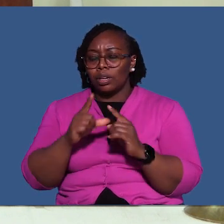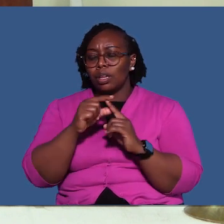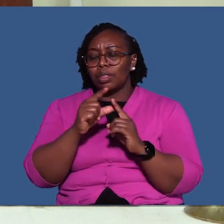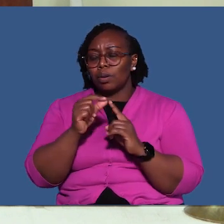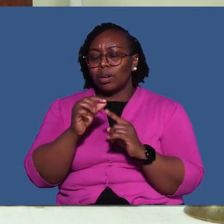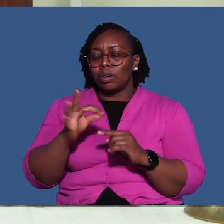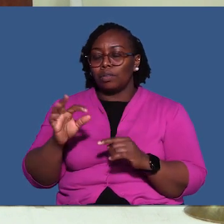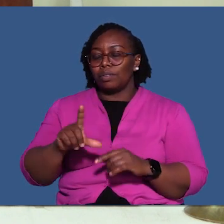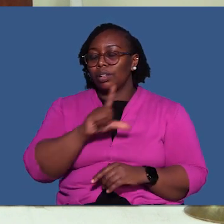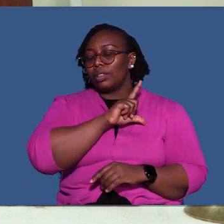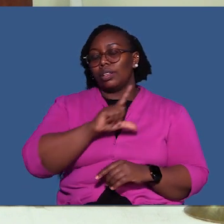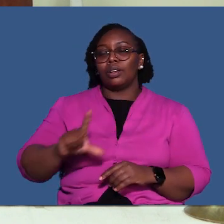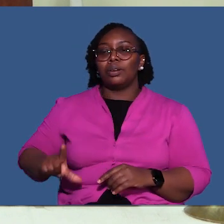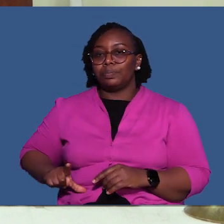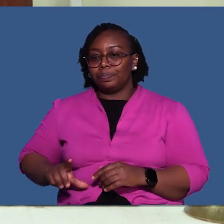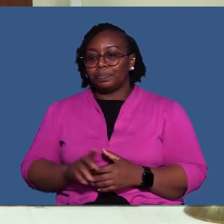the Lord.